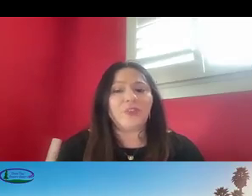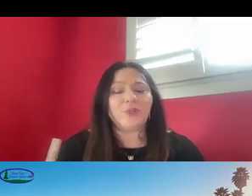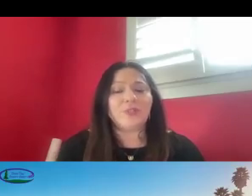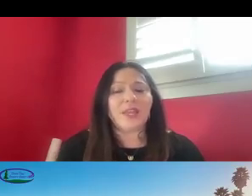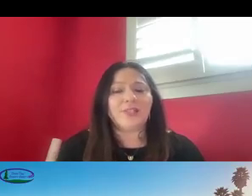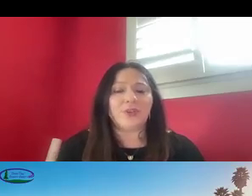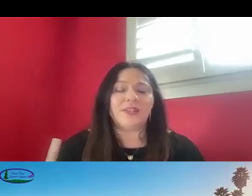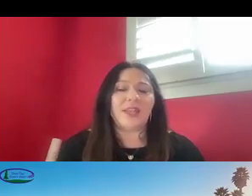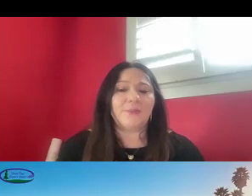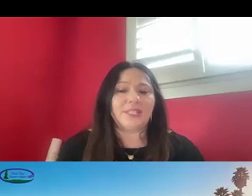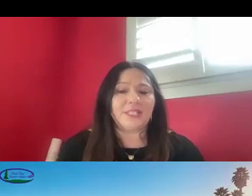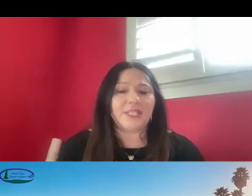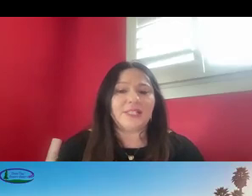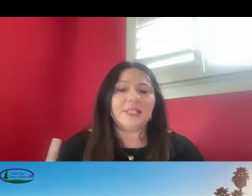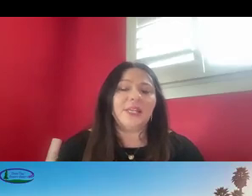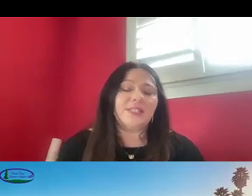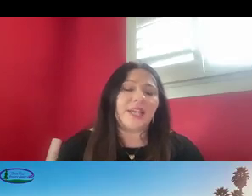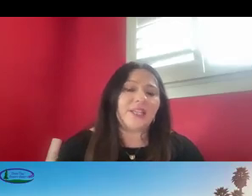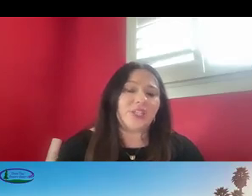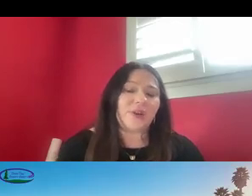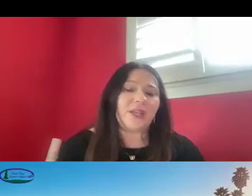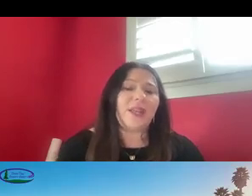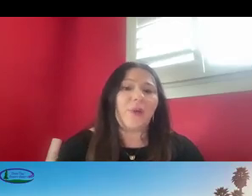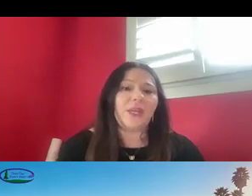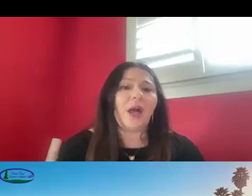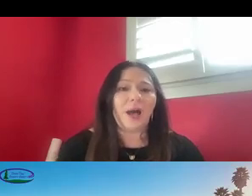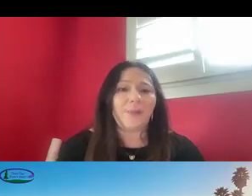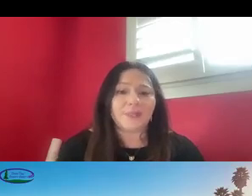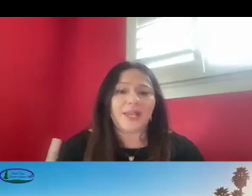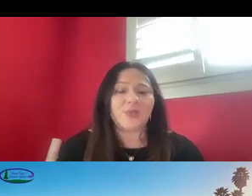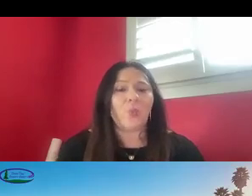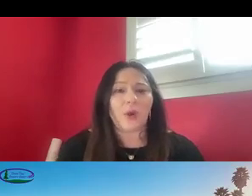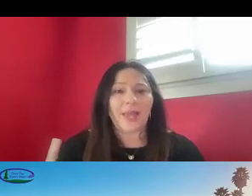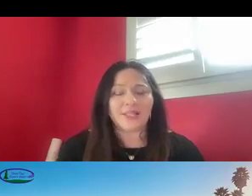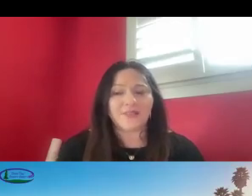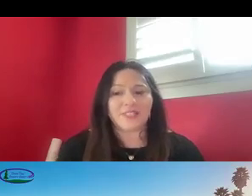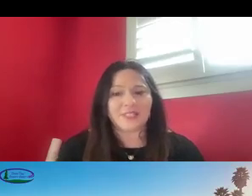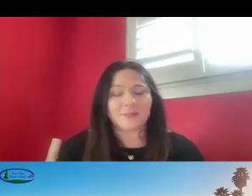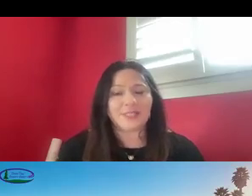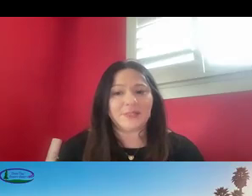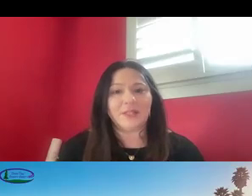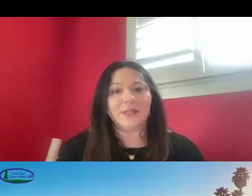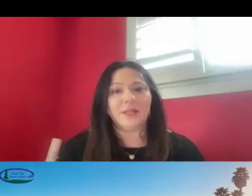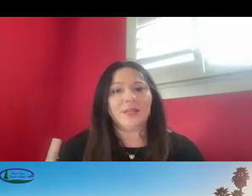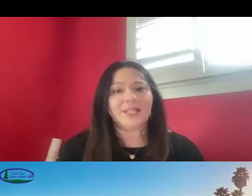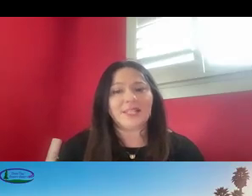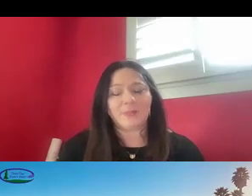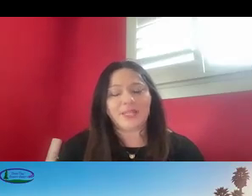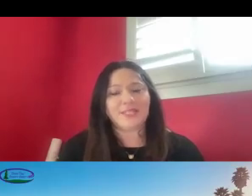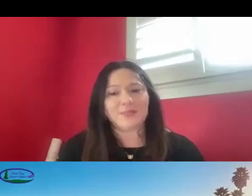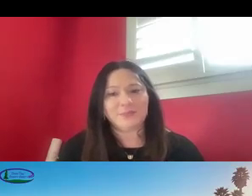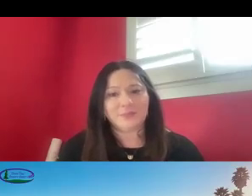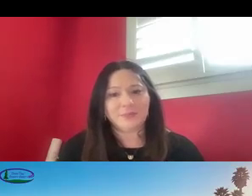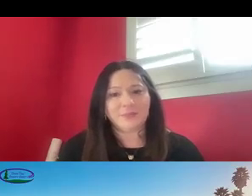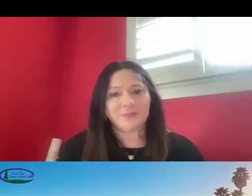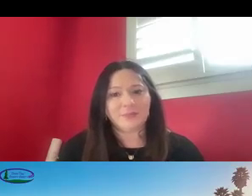case reviews, strengthening MDTs, data sharing, and how we can optimize warm handoff systems. Next slide,